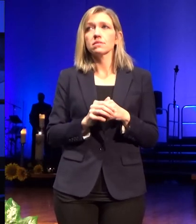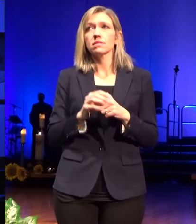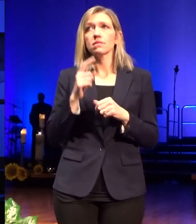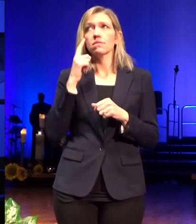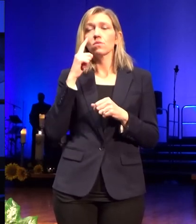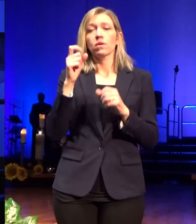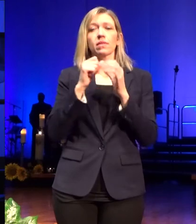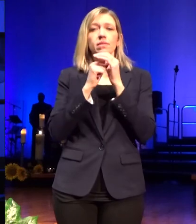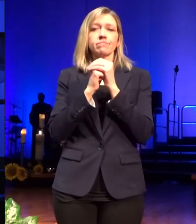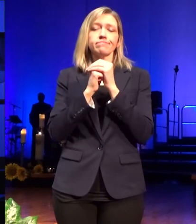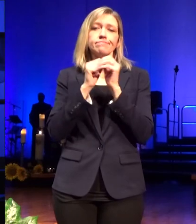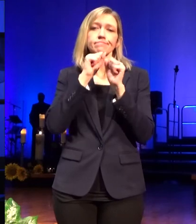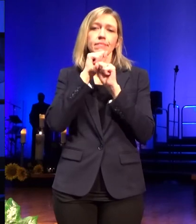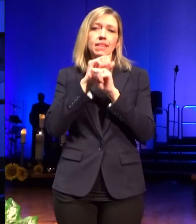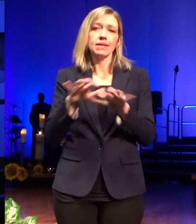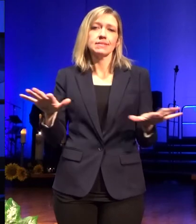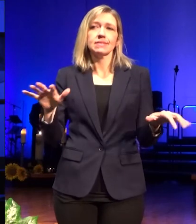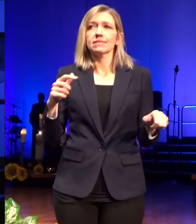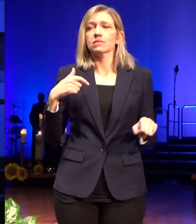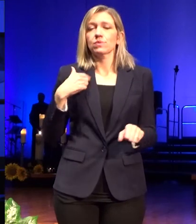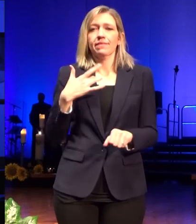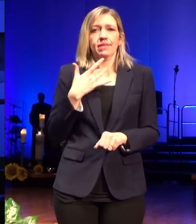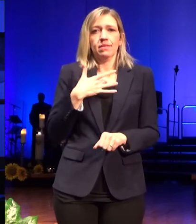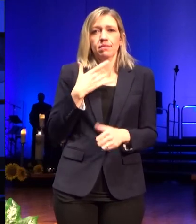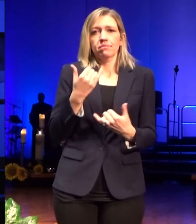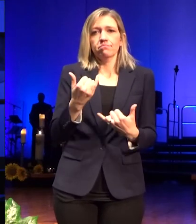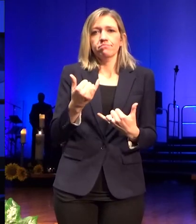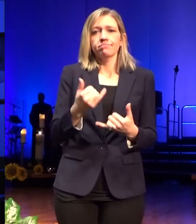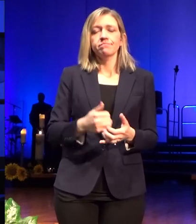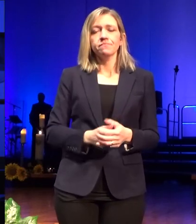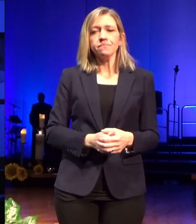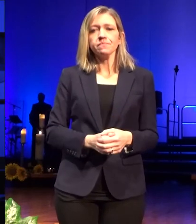for the blessings that we feel right now.